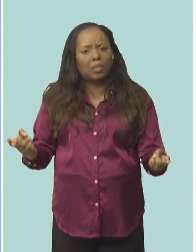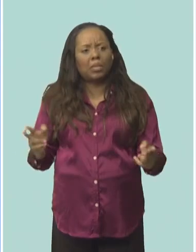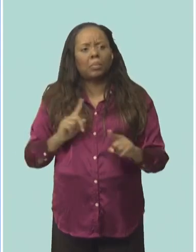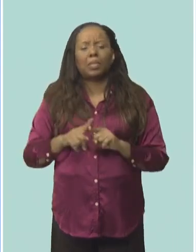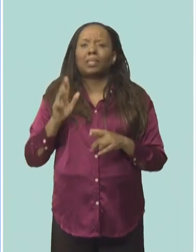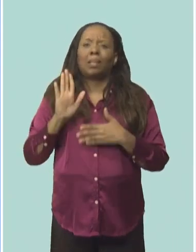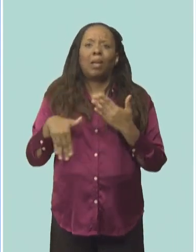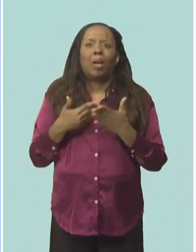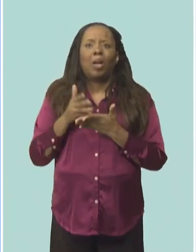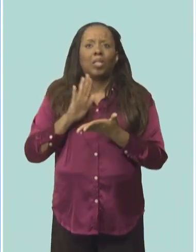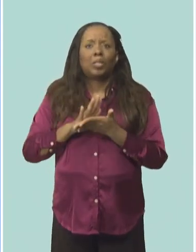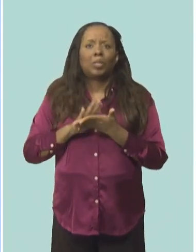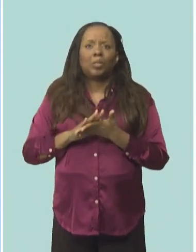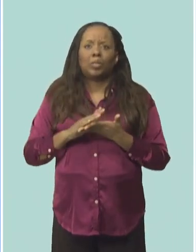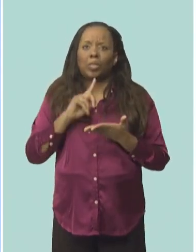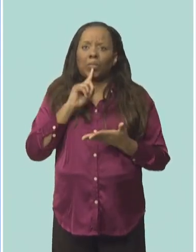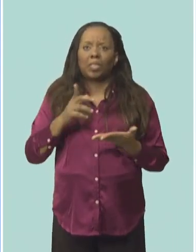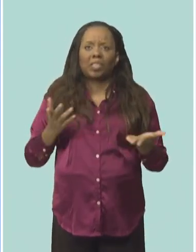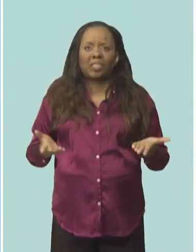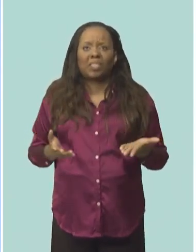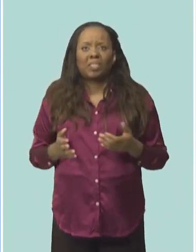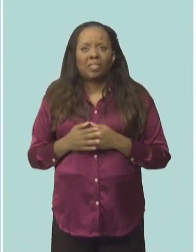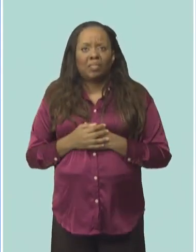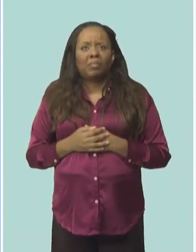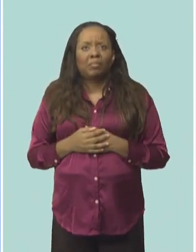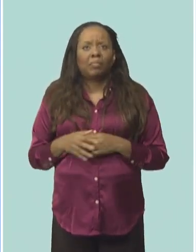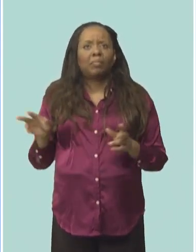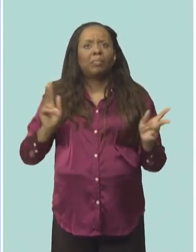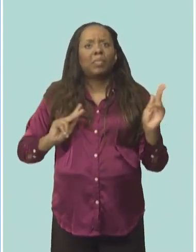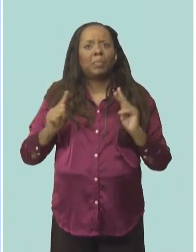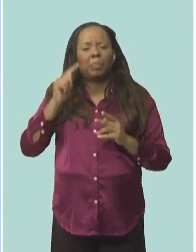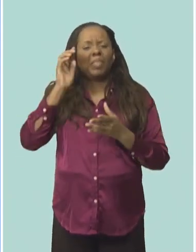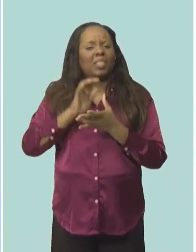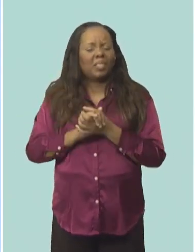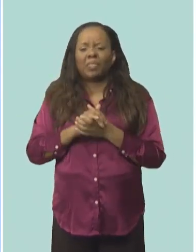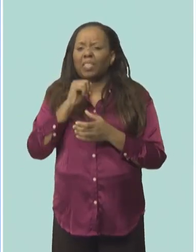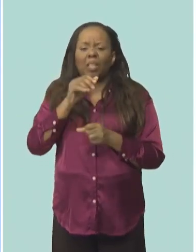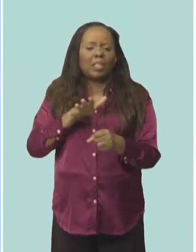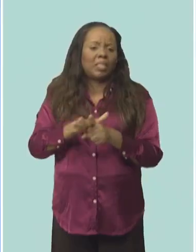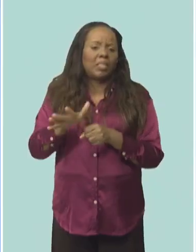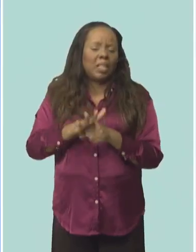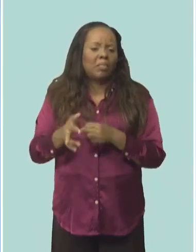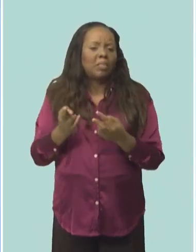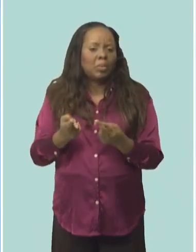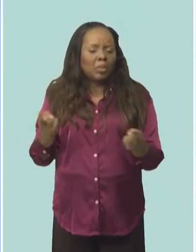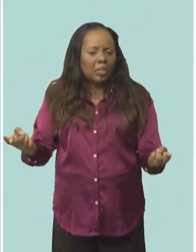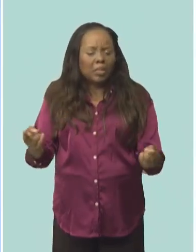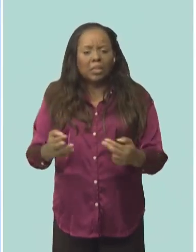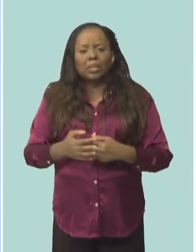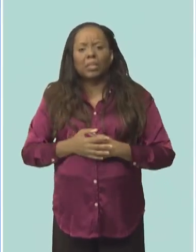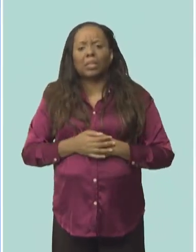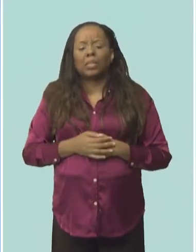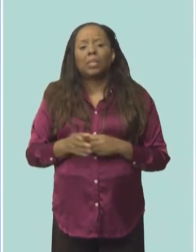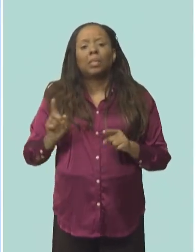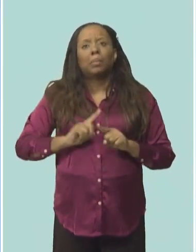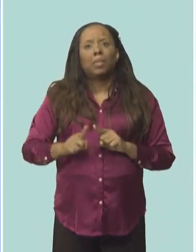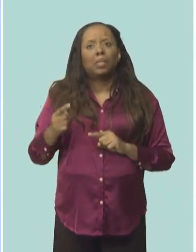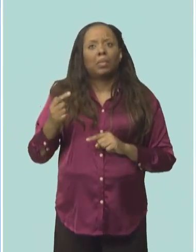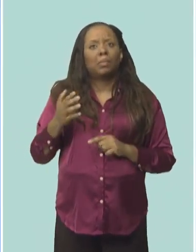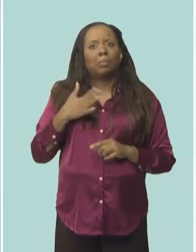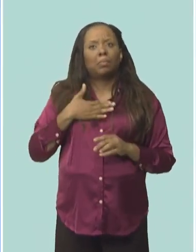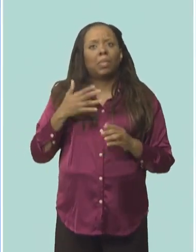these schools in Barbados, honestly. I'm sure everybody could kind of account for that. But definitely the course of what we had, I think we did very